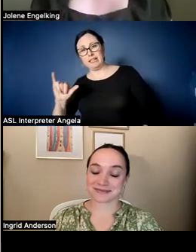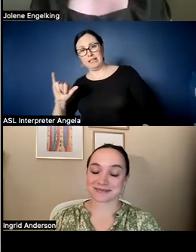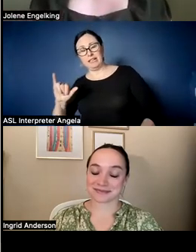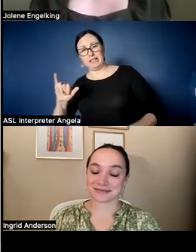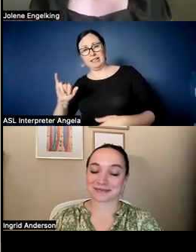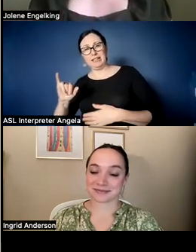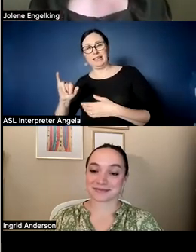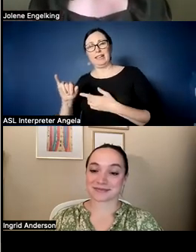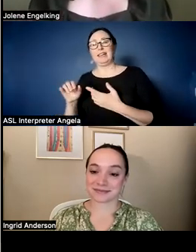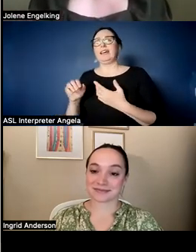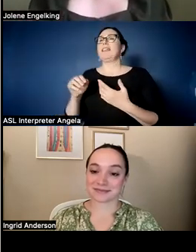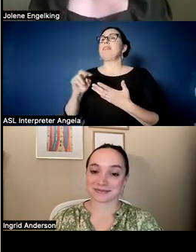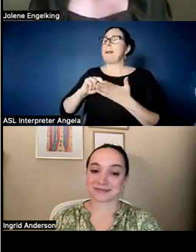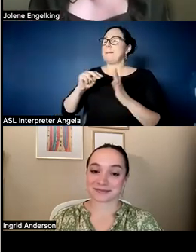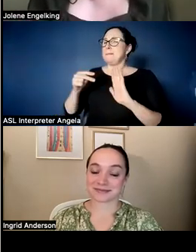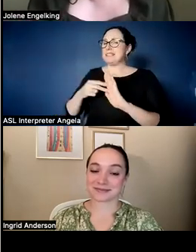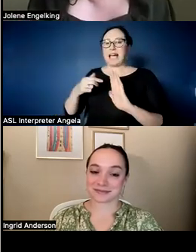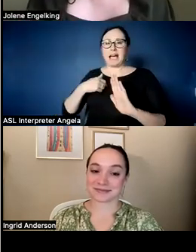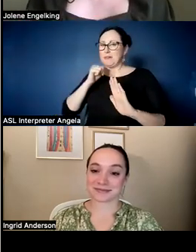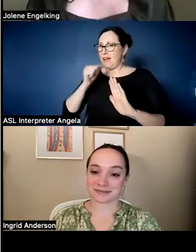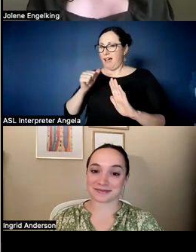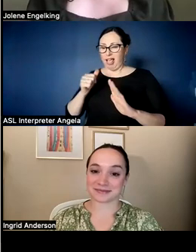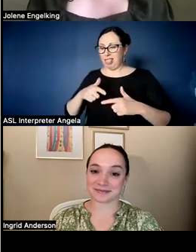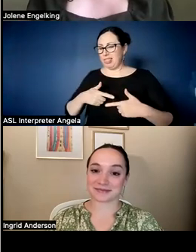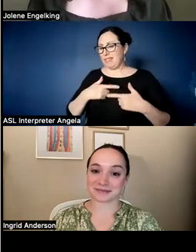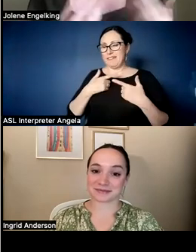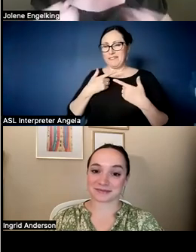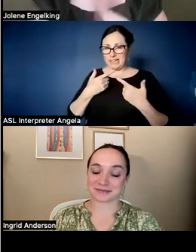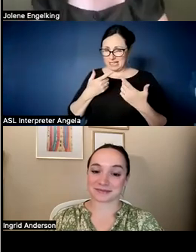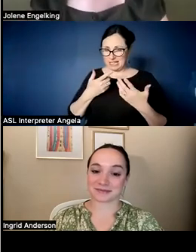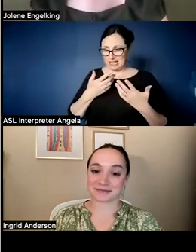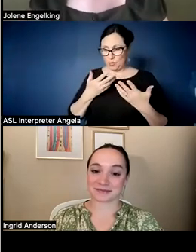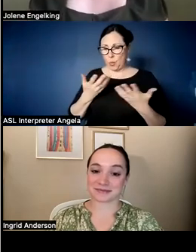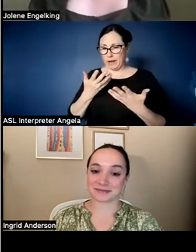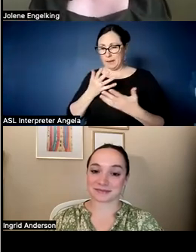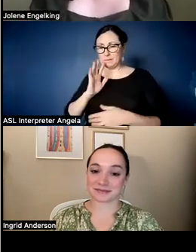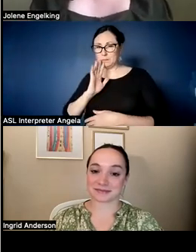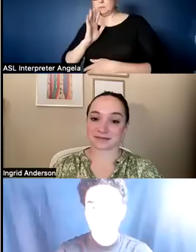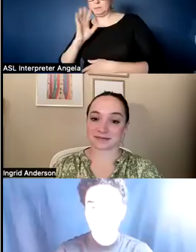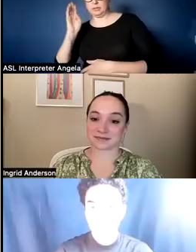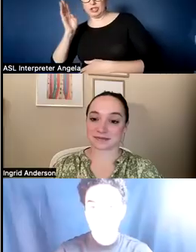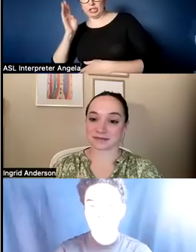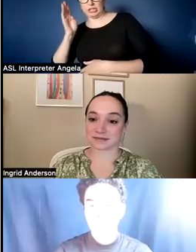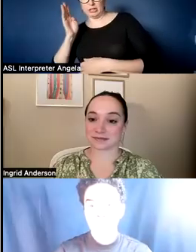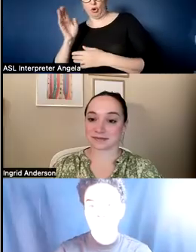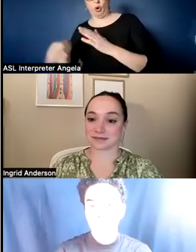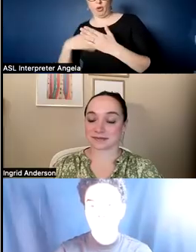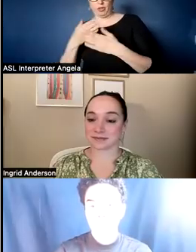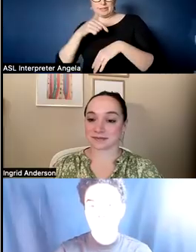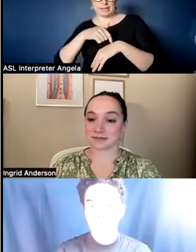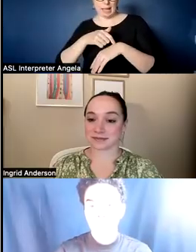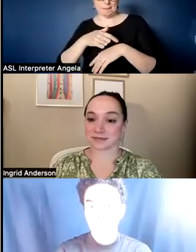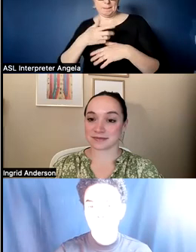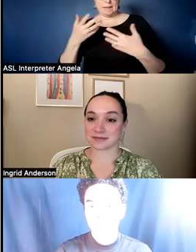how we should be living. And I'm going to call myself out on that one. But what would it really be like if we were able to live out